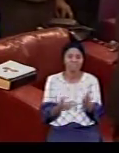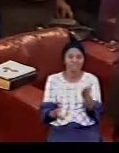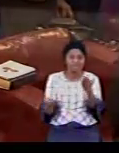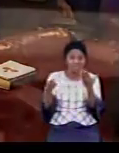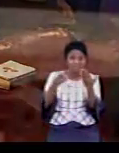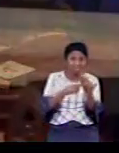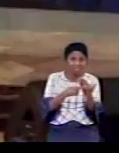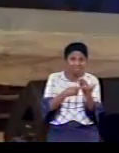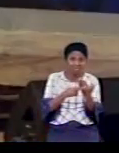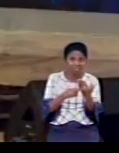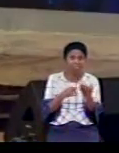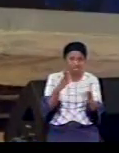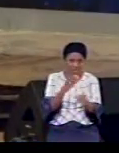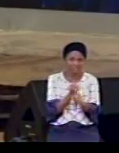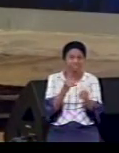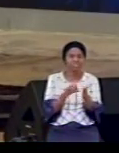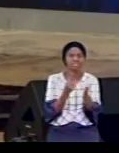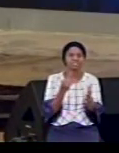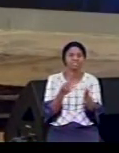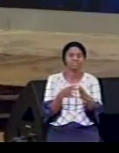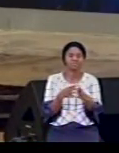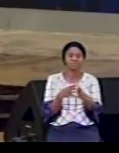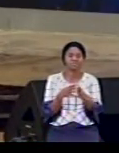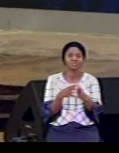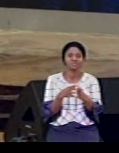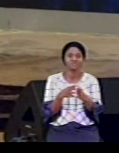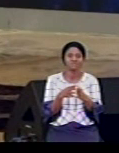Restoration, claim that promise.